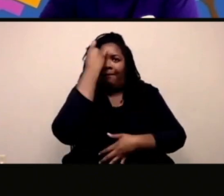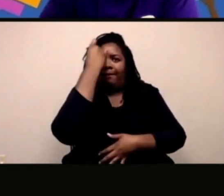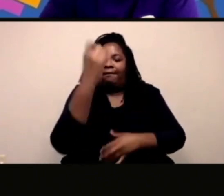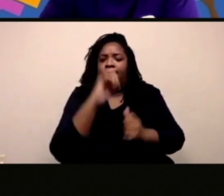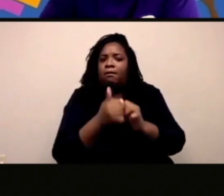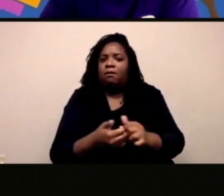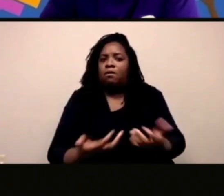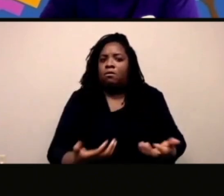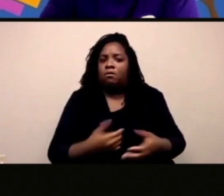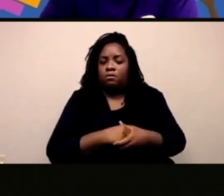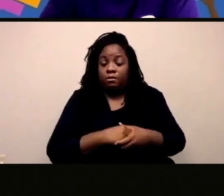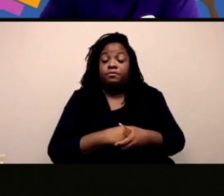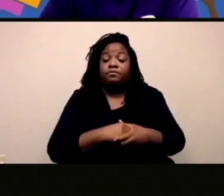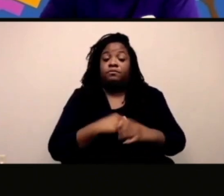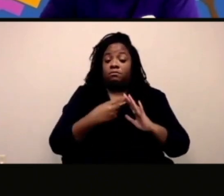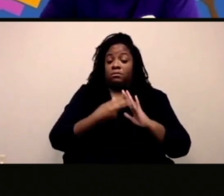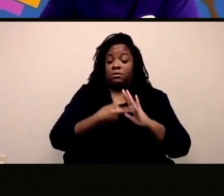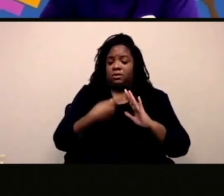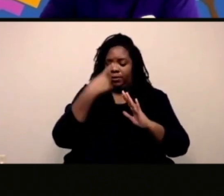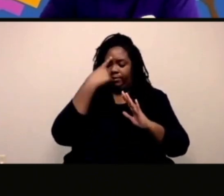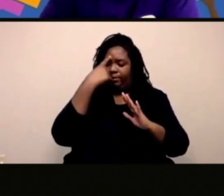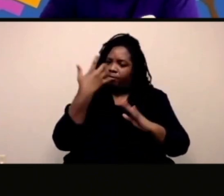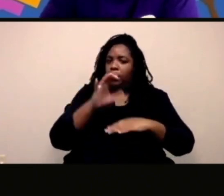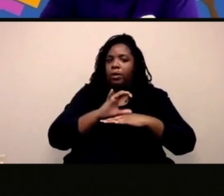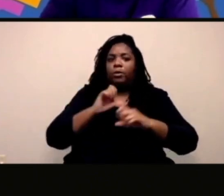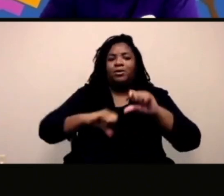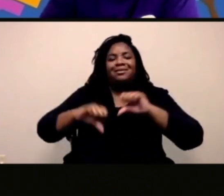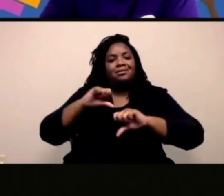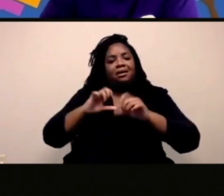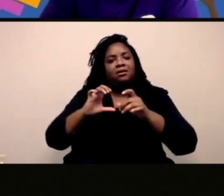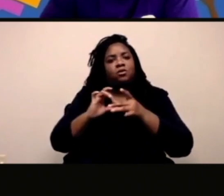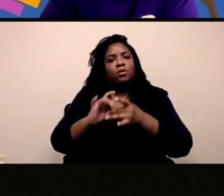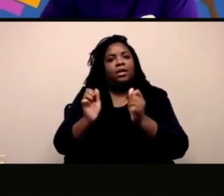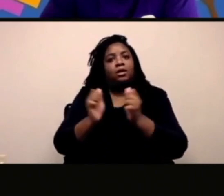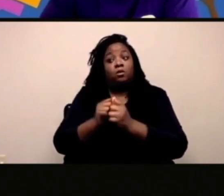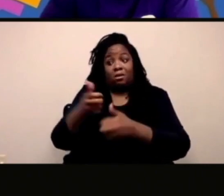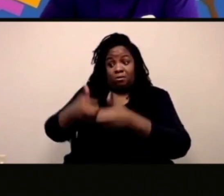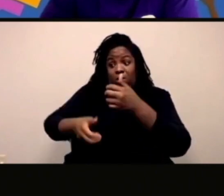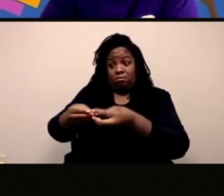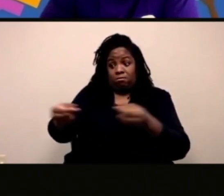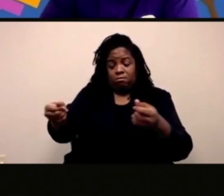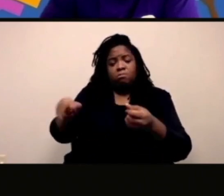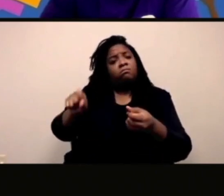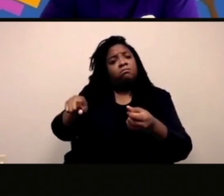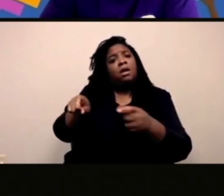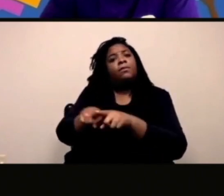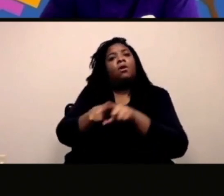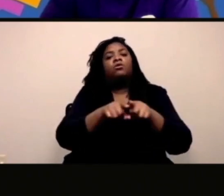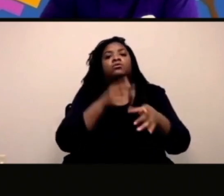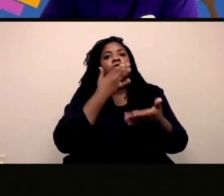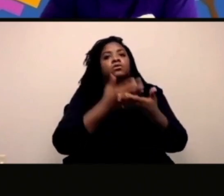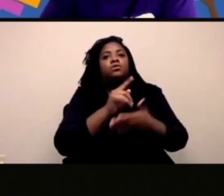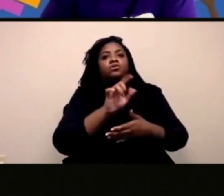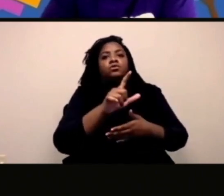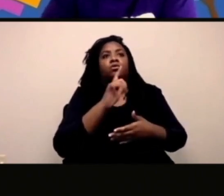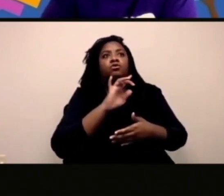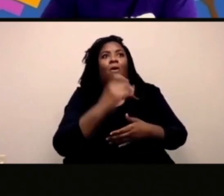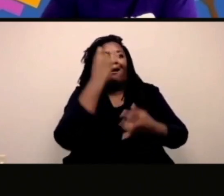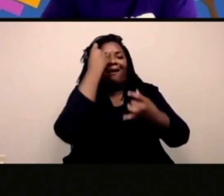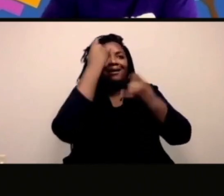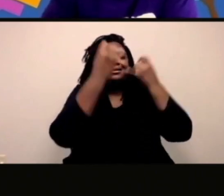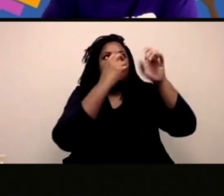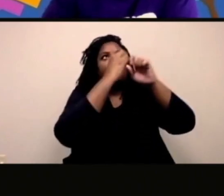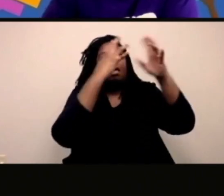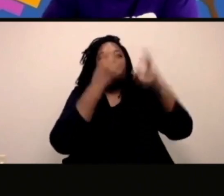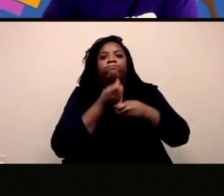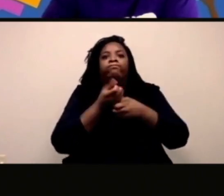Because, sometimes we talk about computer science, it's related to solving problems, but it's also a wonderful tool for expressing ideas and the things